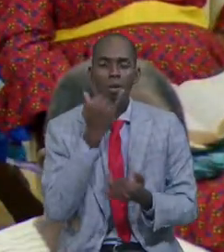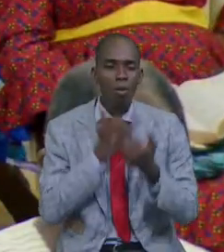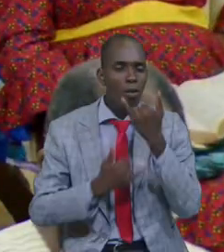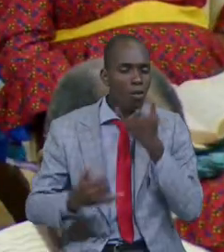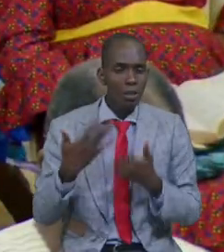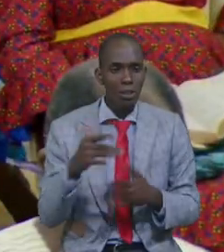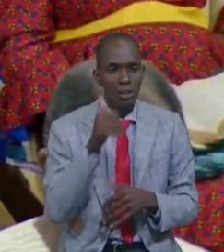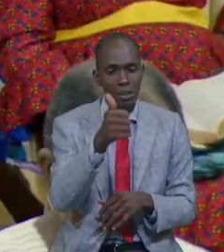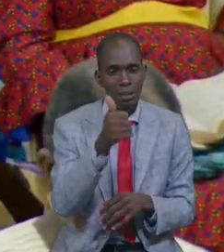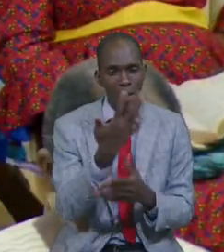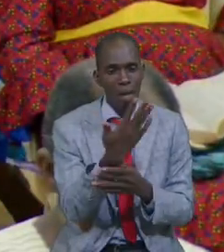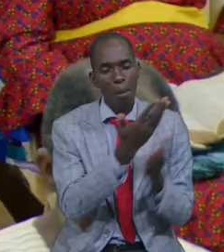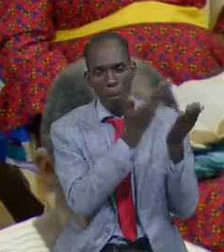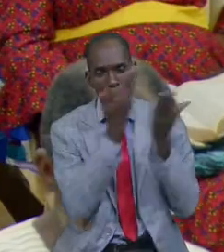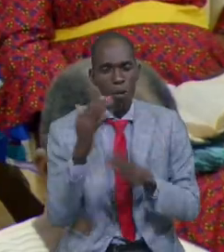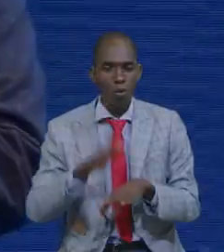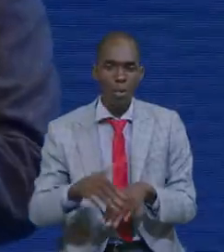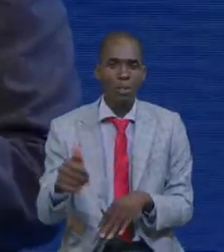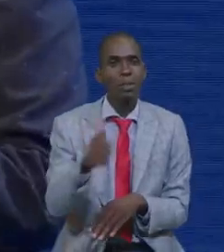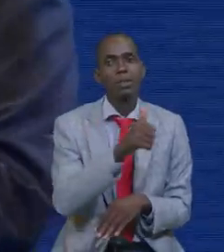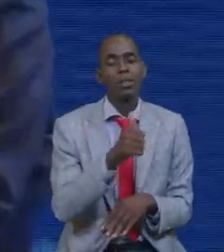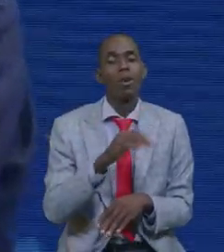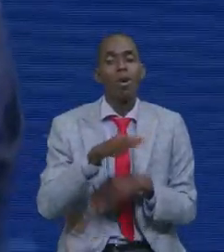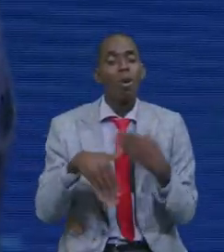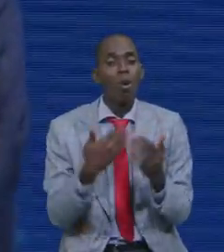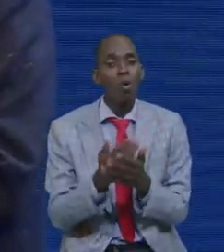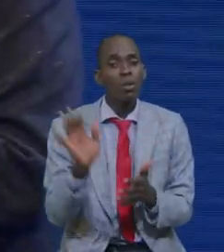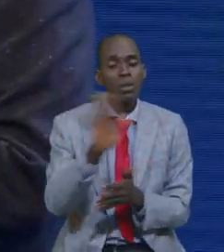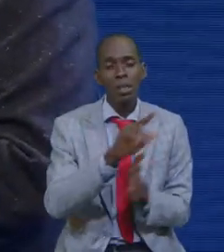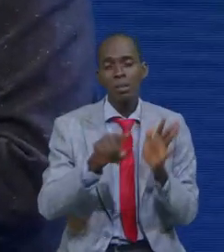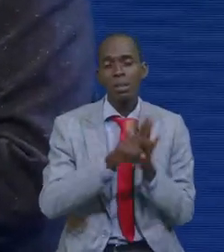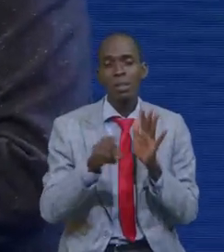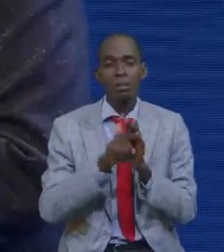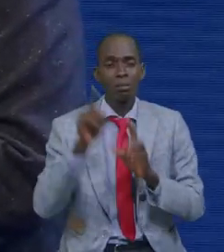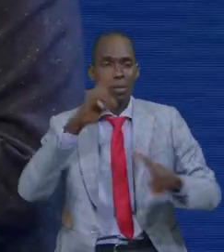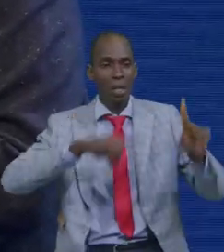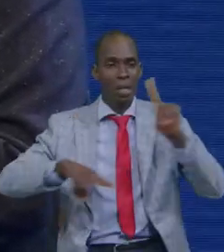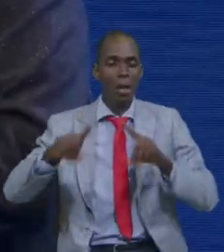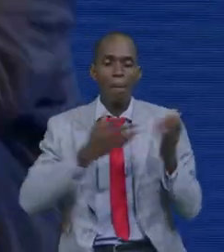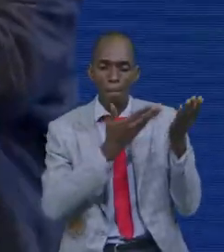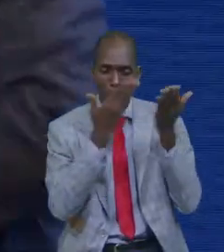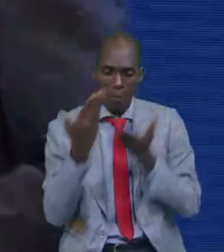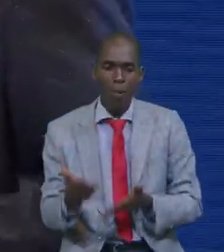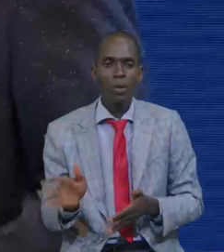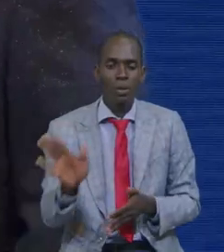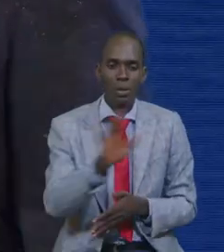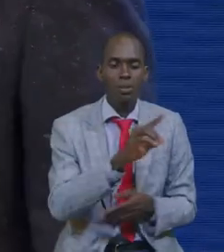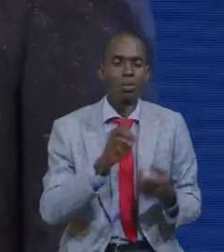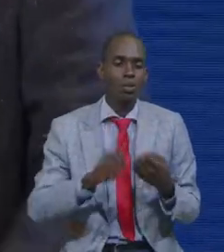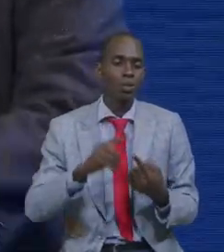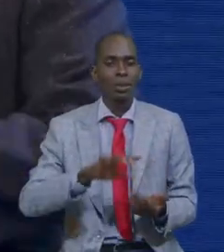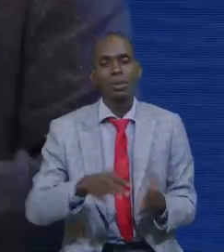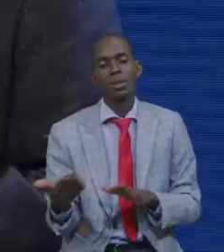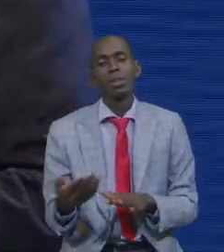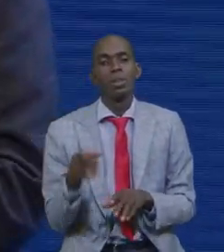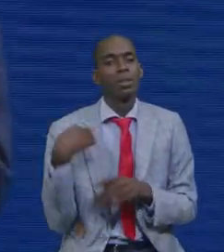of the things they said, what brought them into the death they were talking